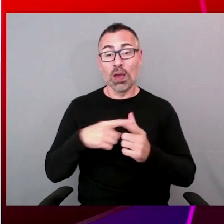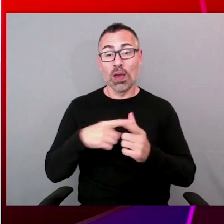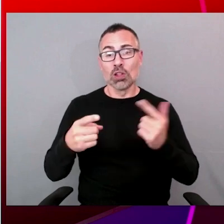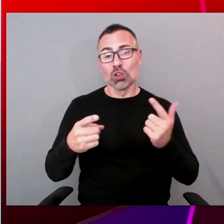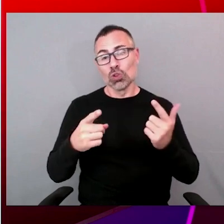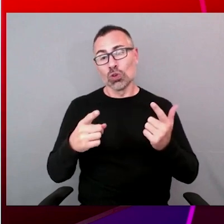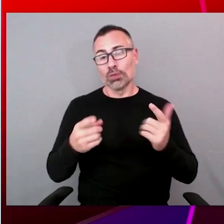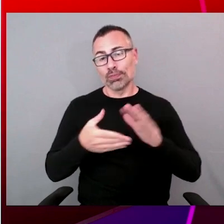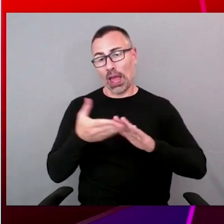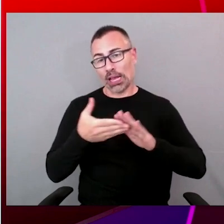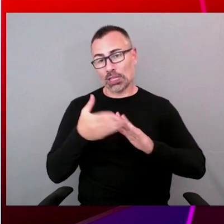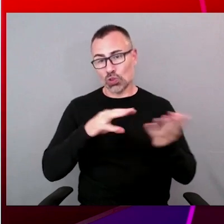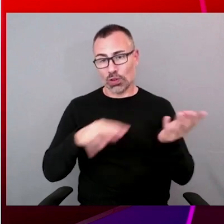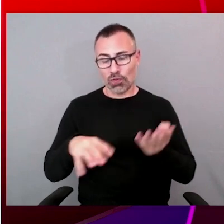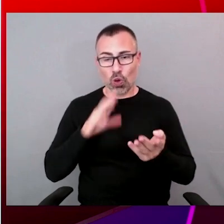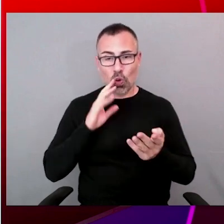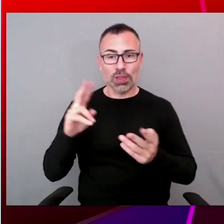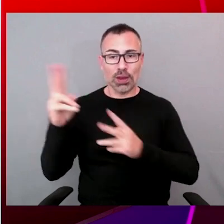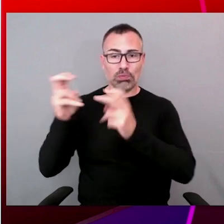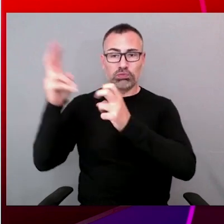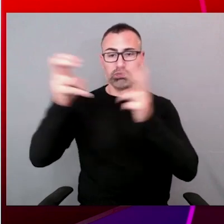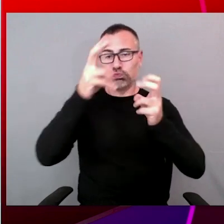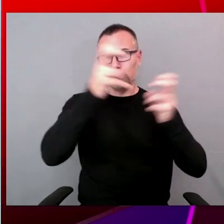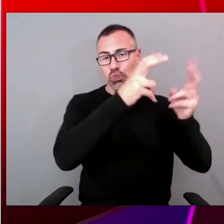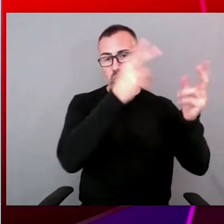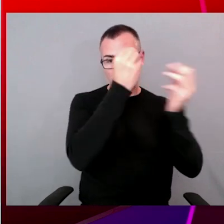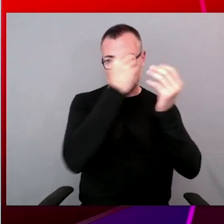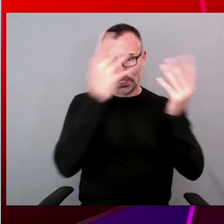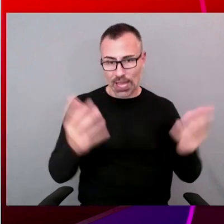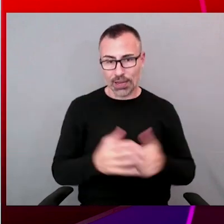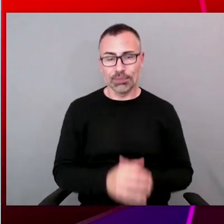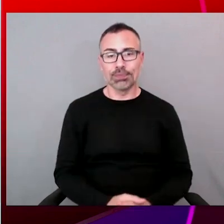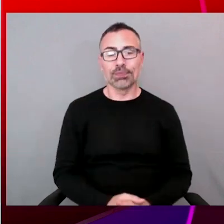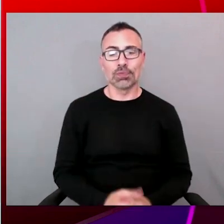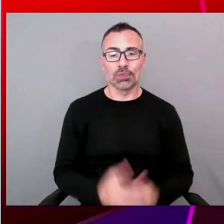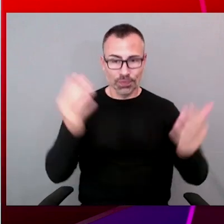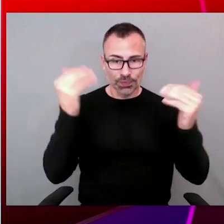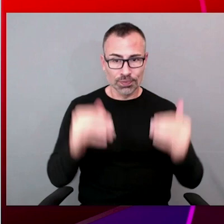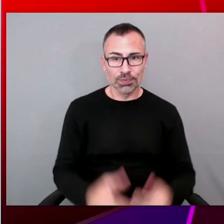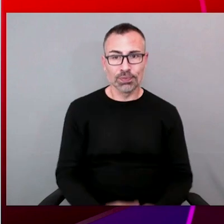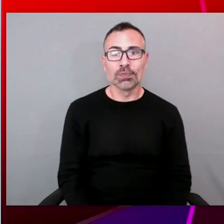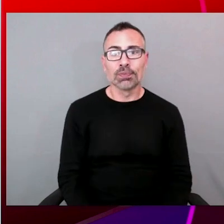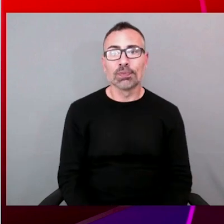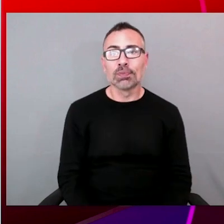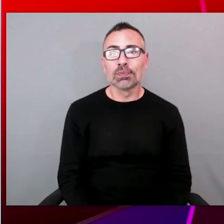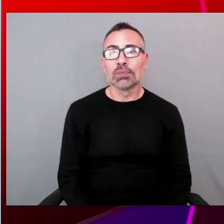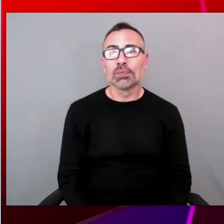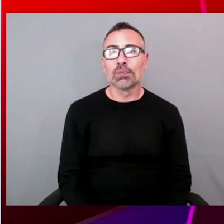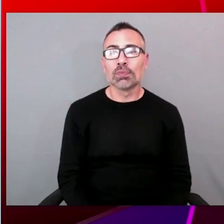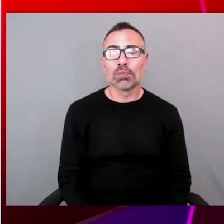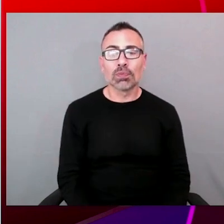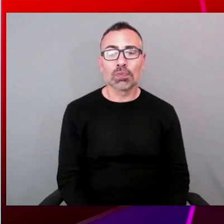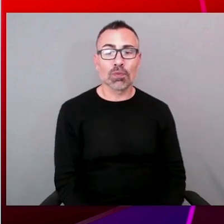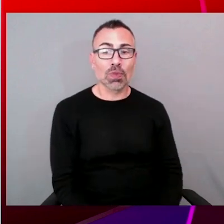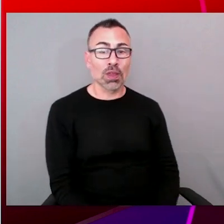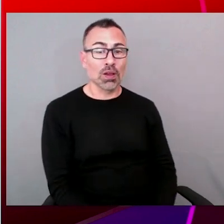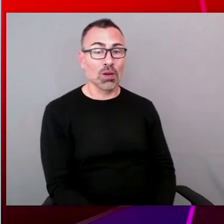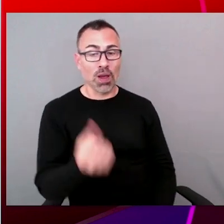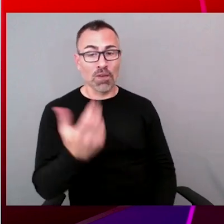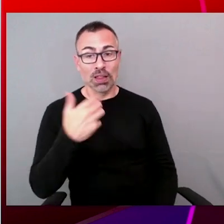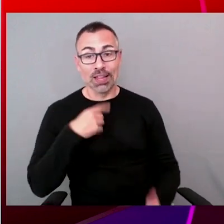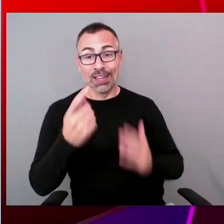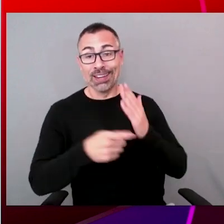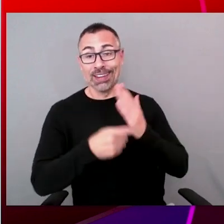and it goes off and pulls data. So let's just jump to that here. Yeah, we'll leave the rest of the options default, so AppFlow comes with filtering